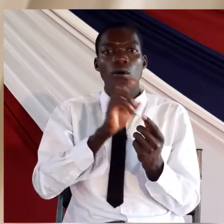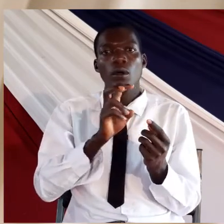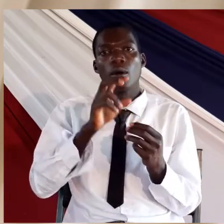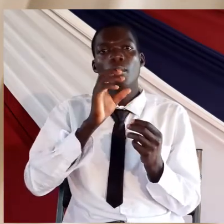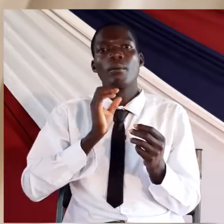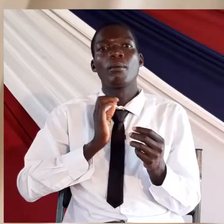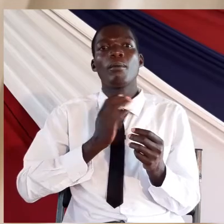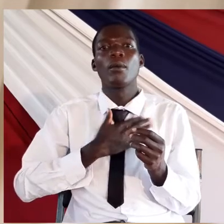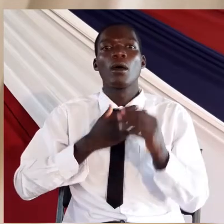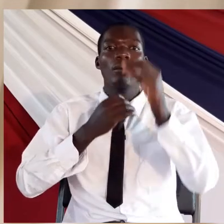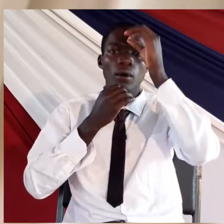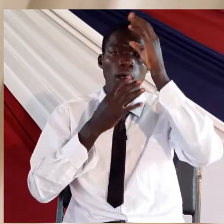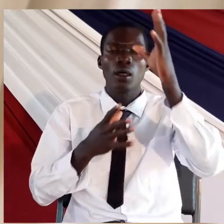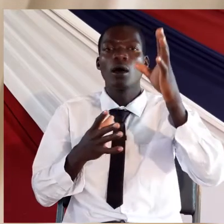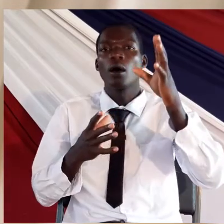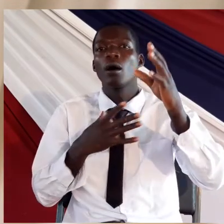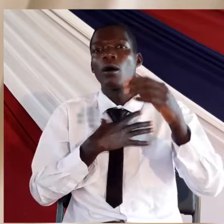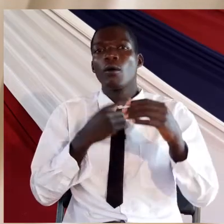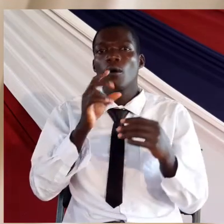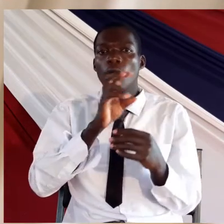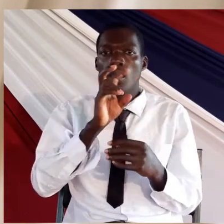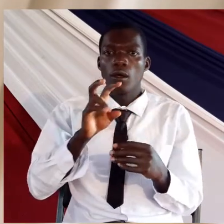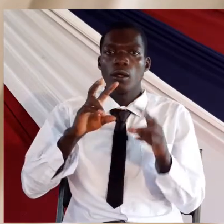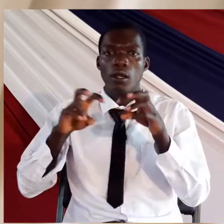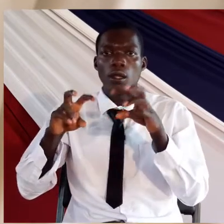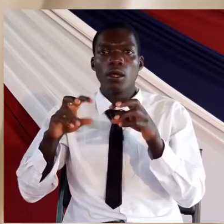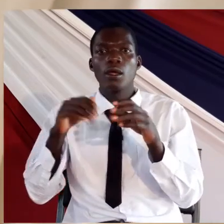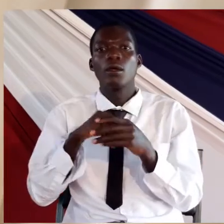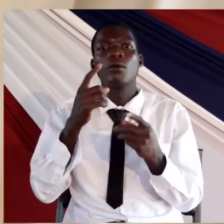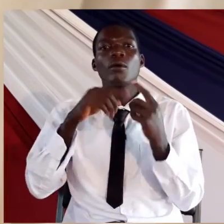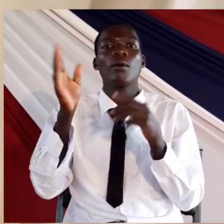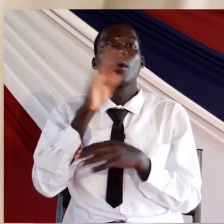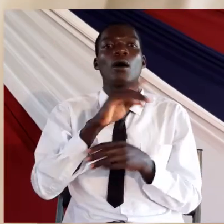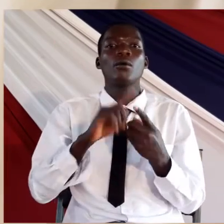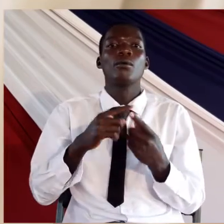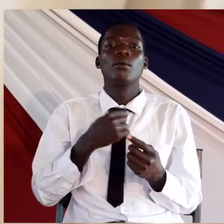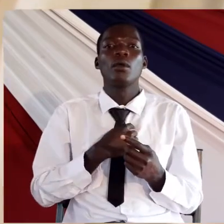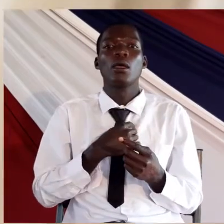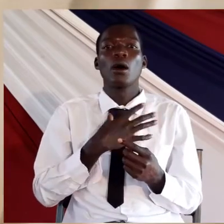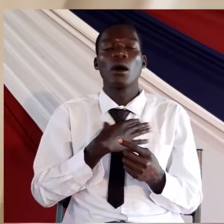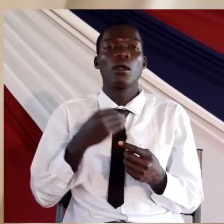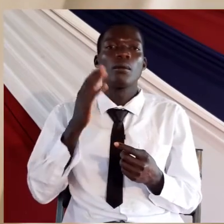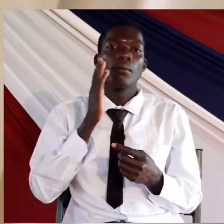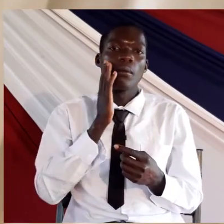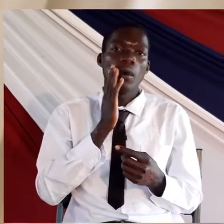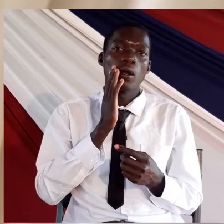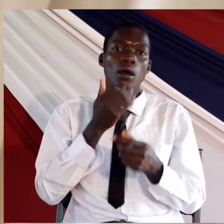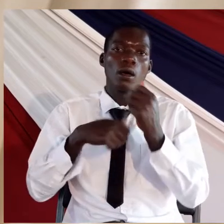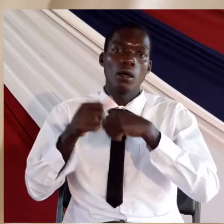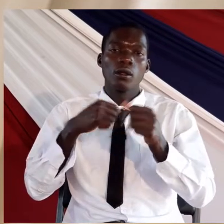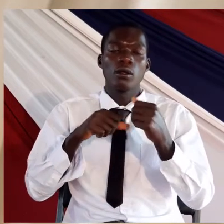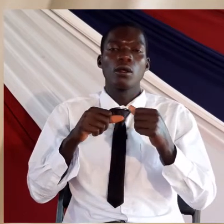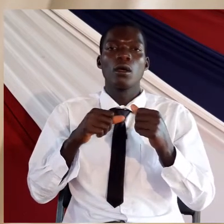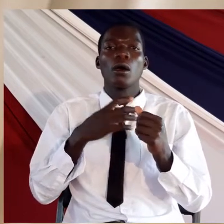father lived, when he was 30, he gave birth to me. Yes. And then he lived 30 more years